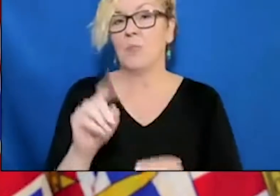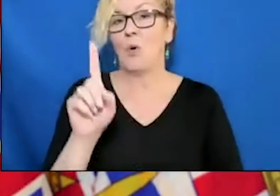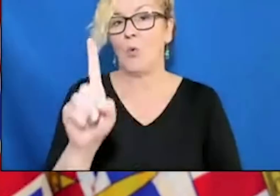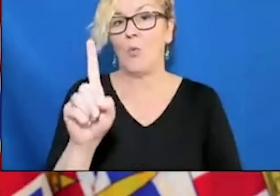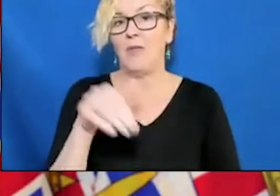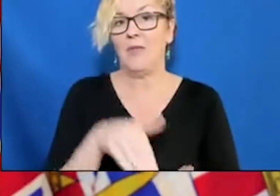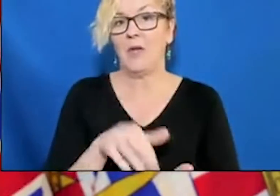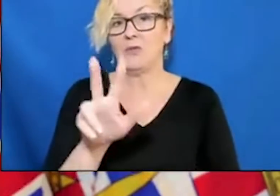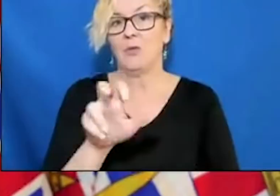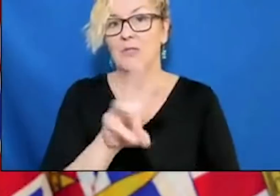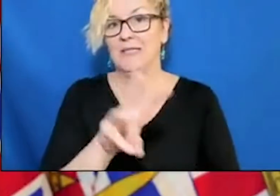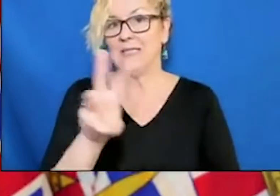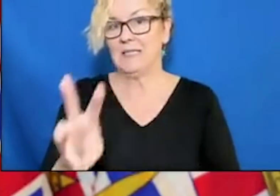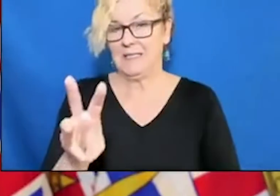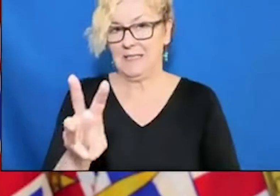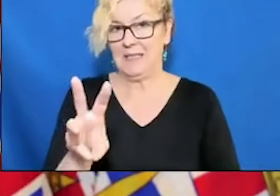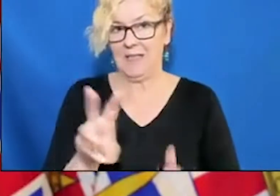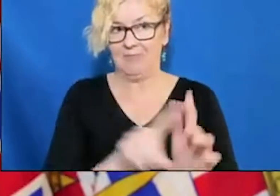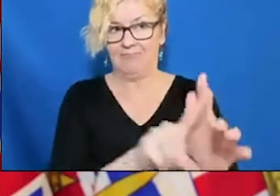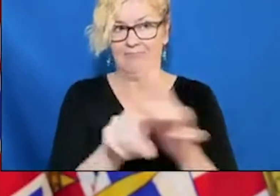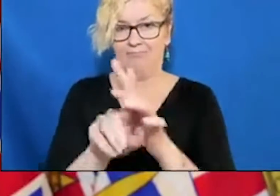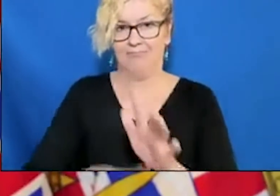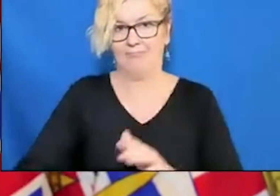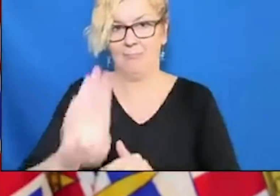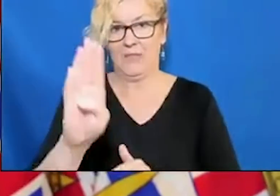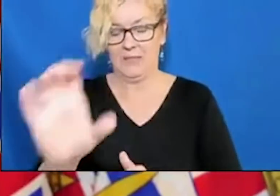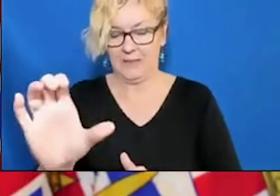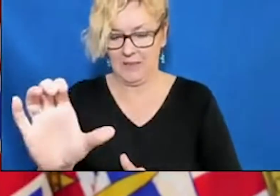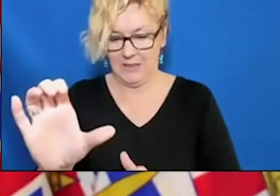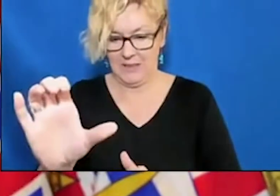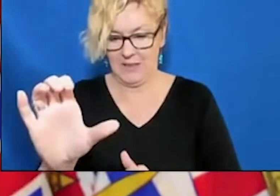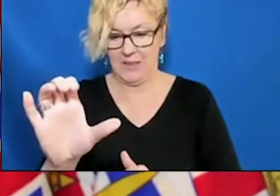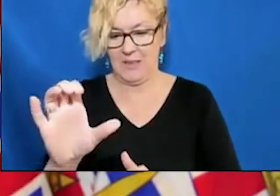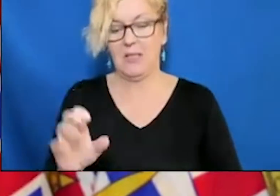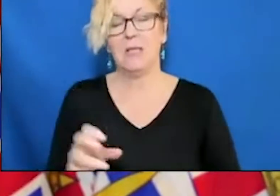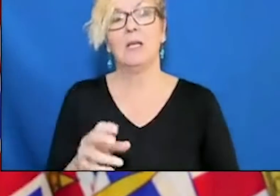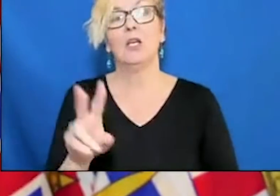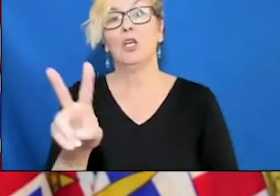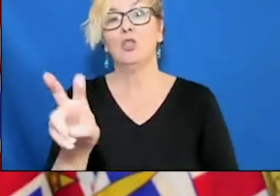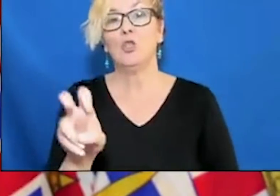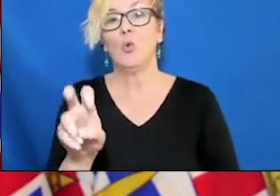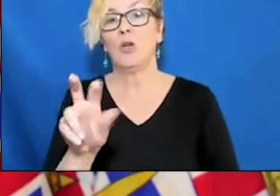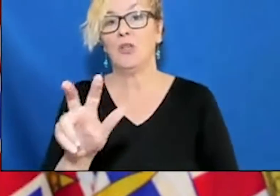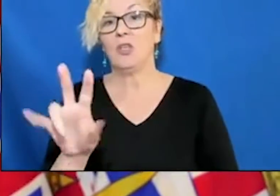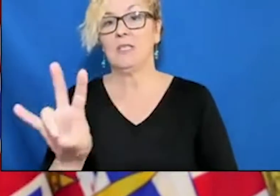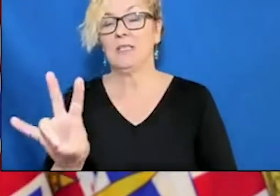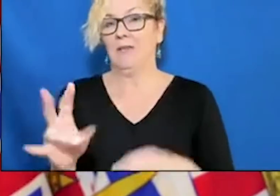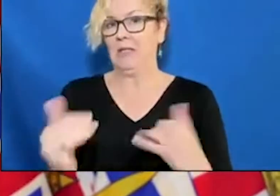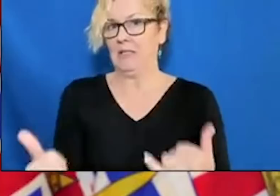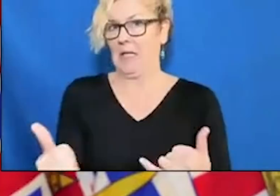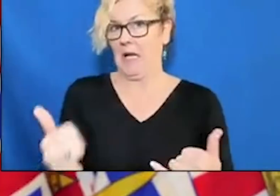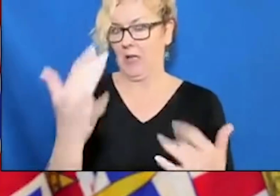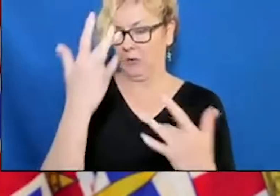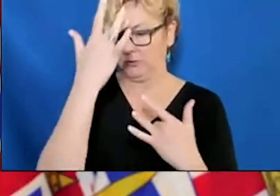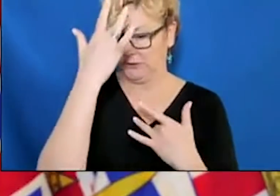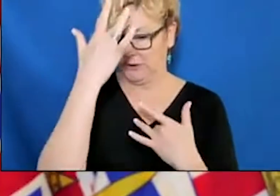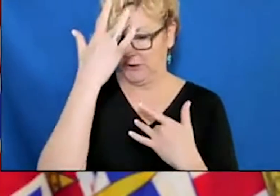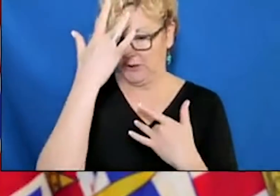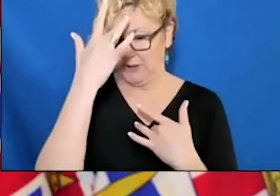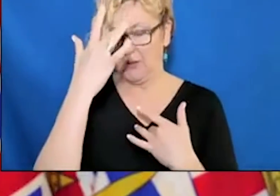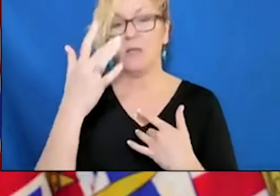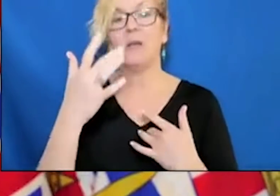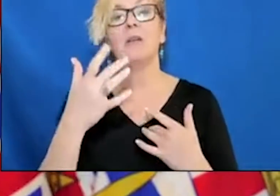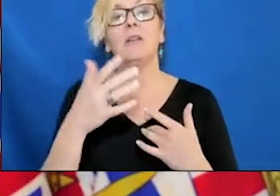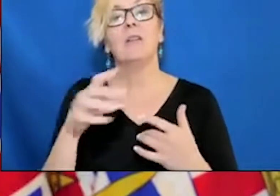the province. 237 of them are active cases currently, and the remaining people are past their